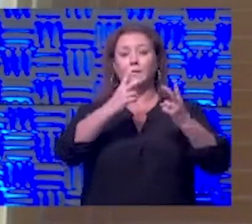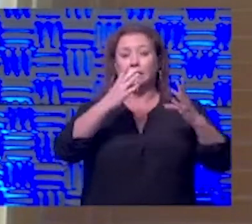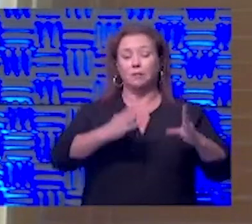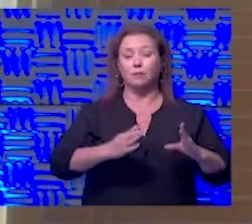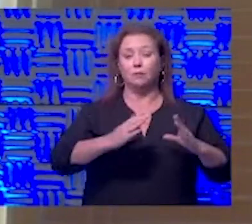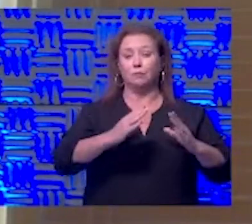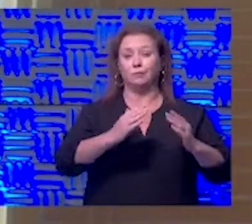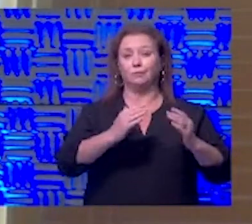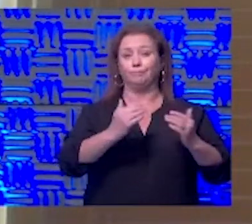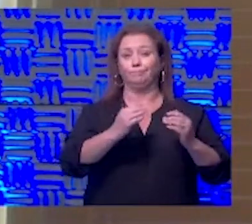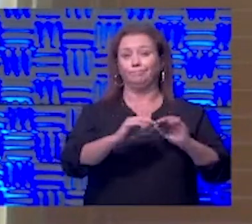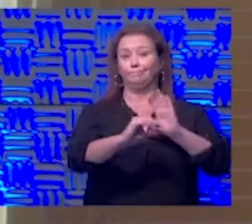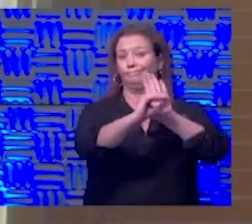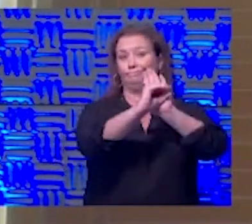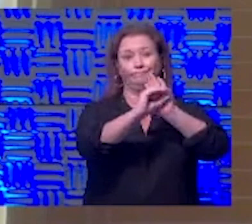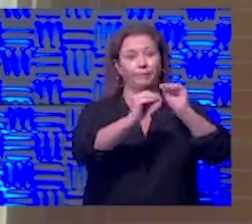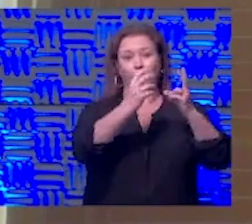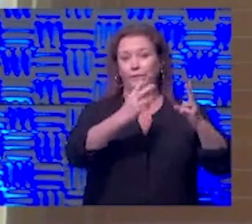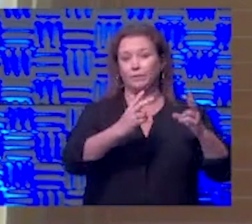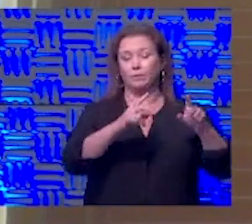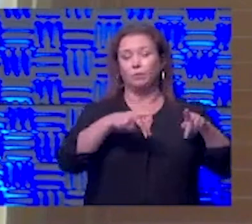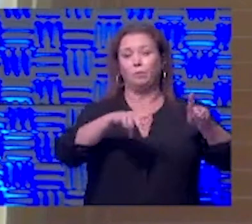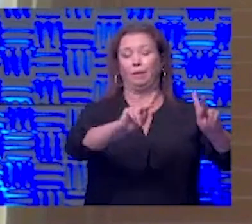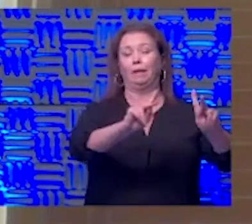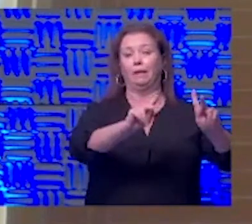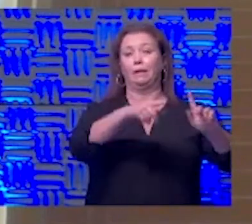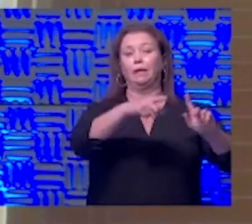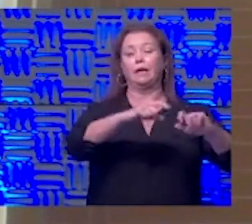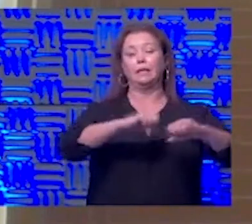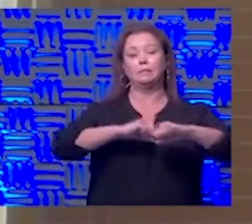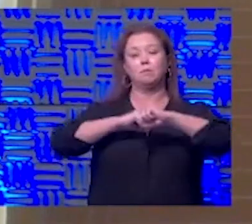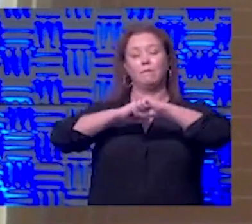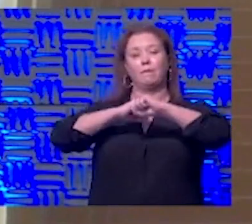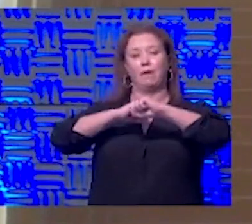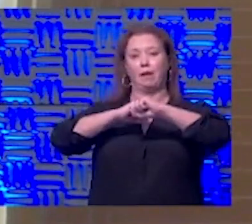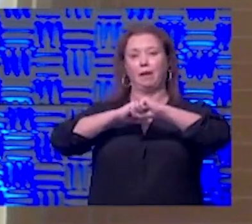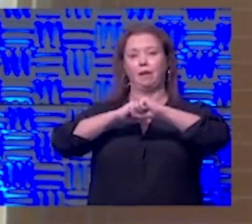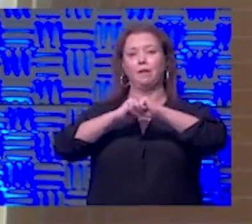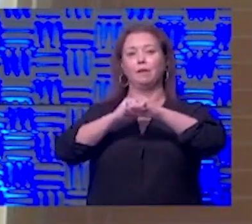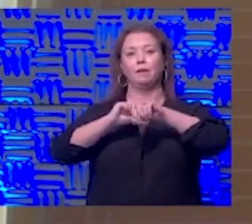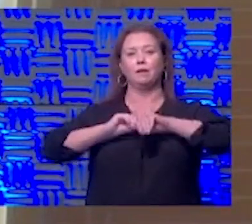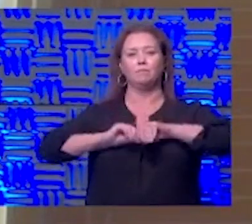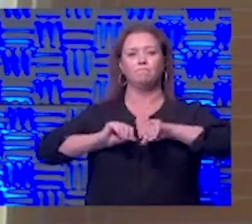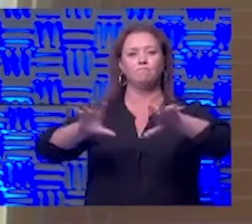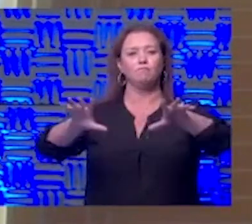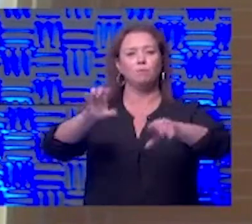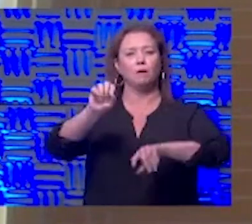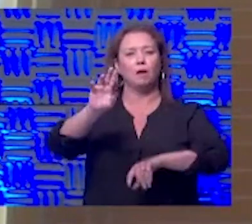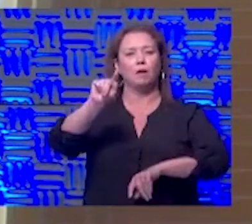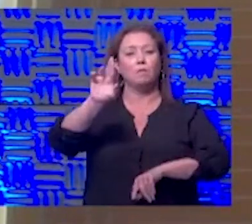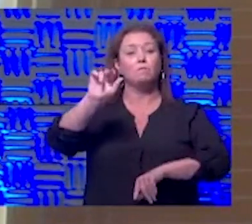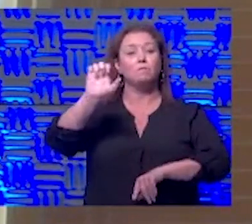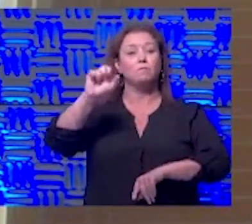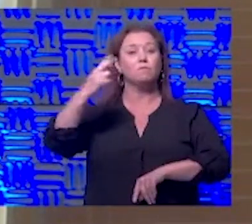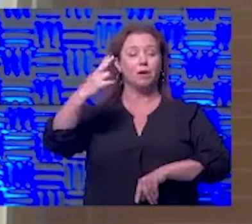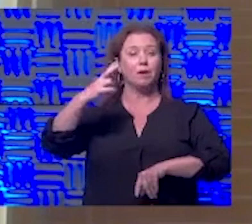out has probably done a really good job of preventing a lot of huge outbreaks, we've also